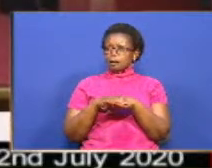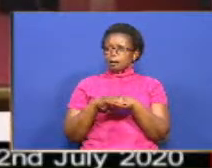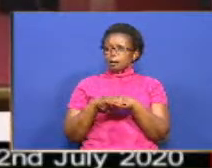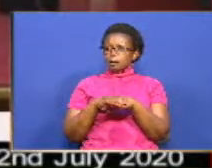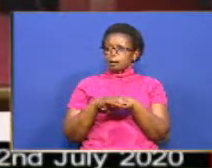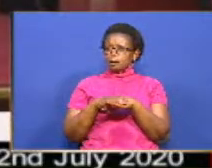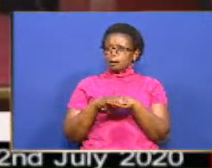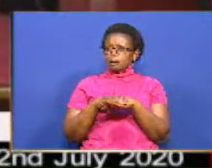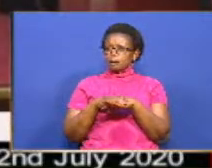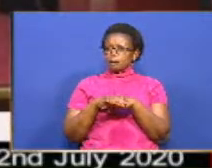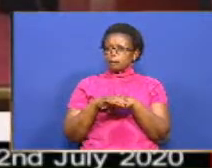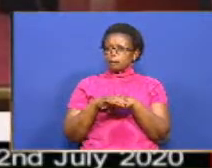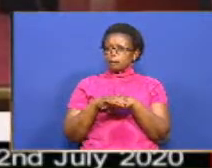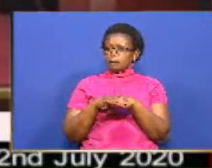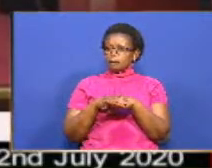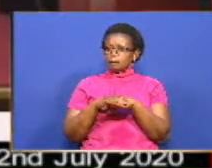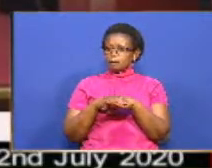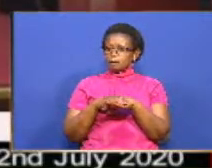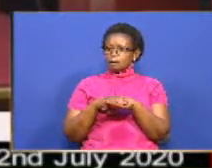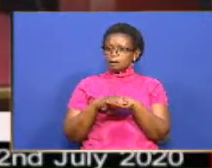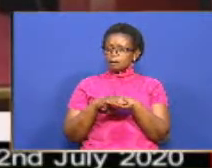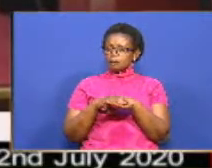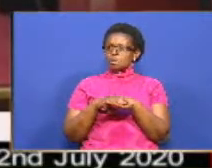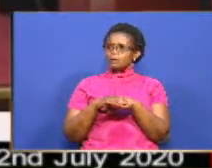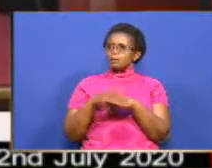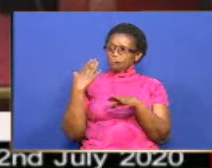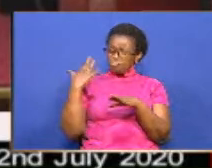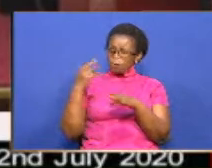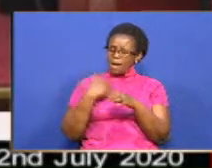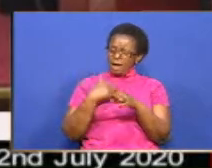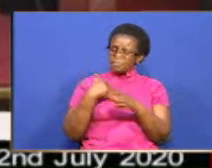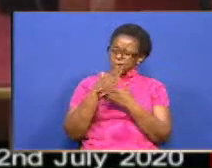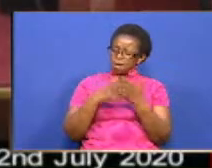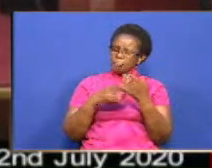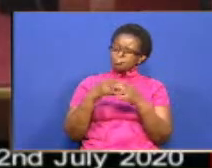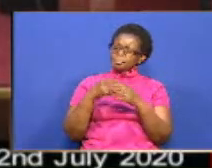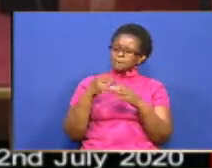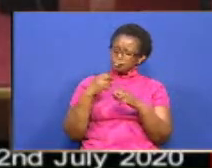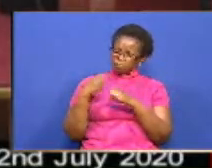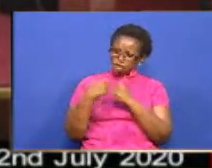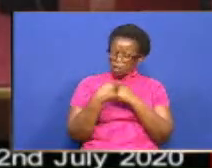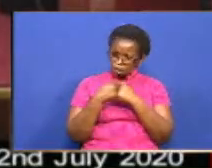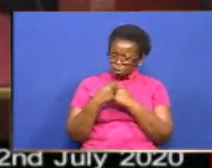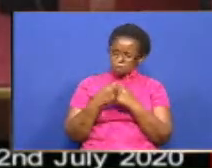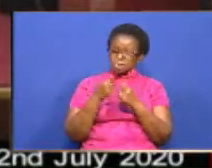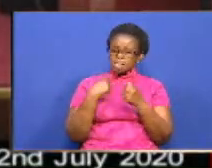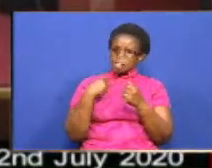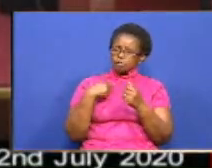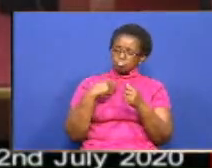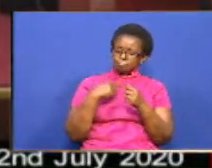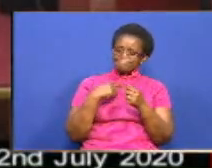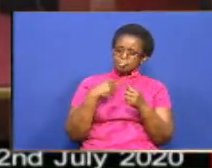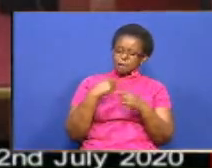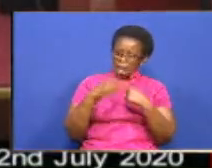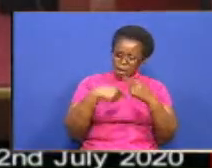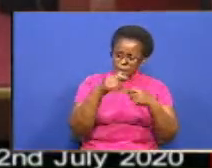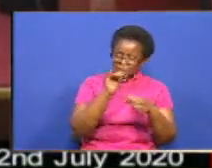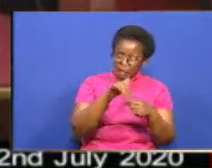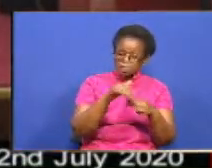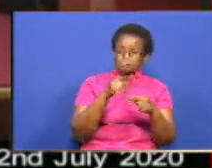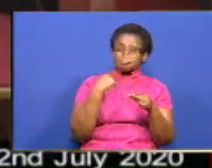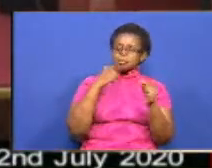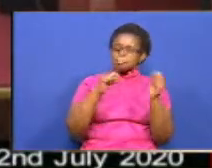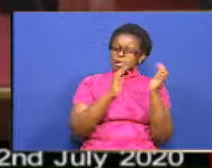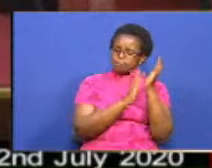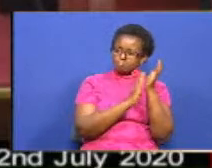the difficulties that were there in terms of running it, I must also commend that our administrator,